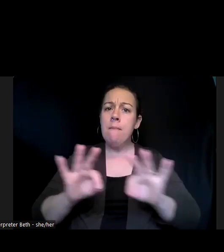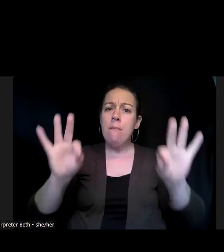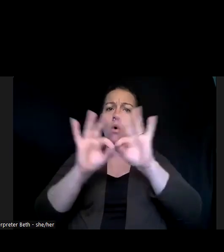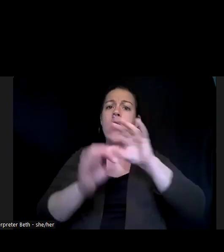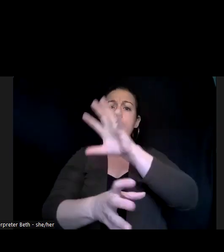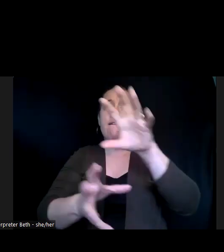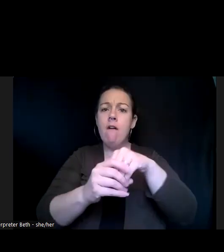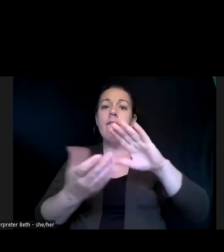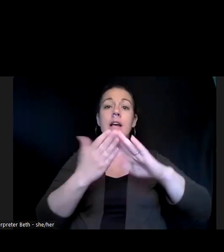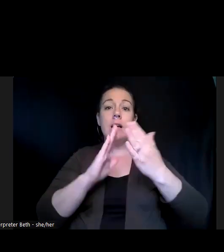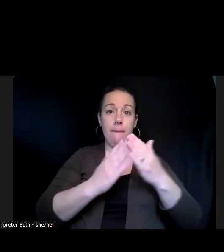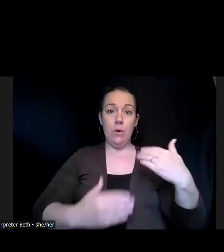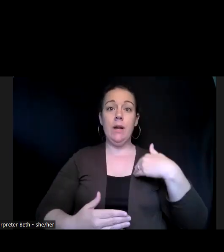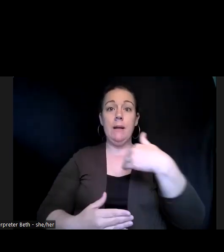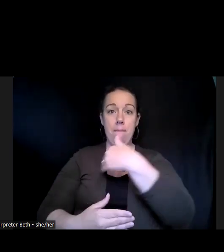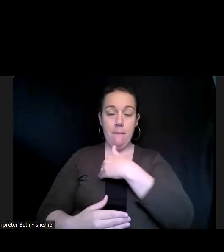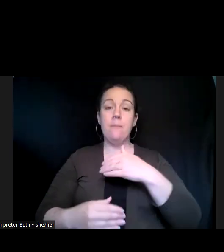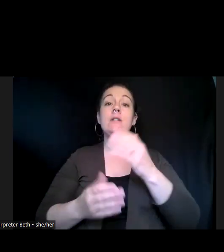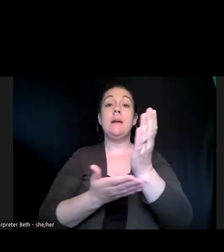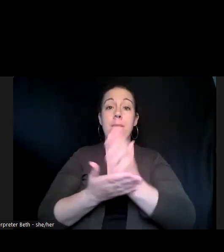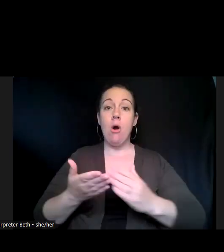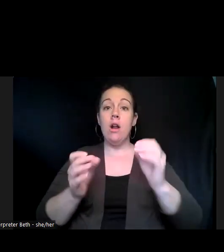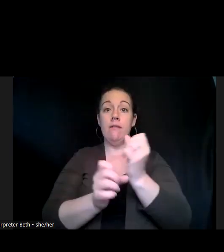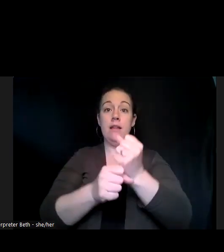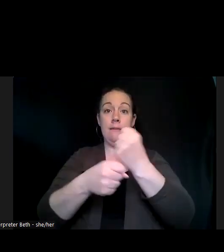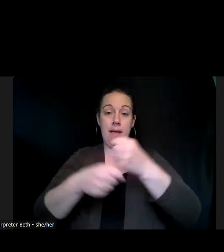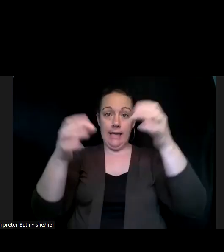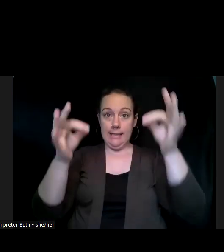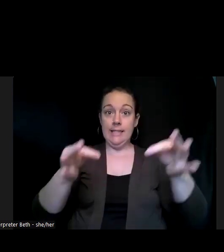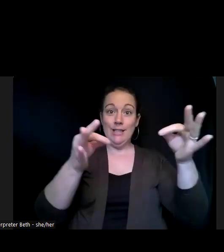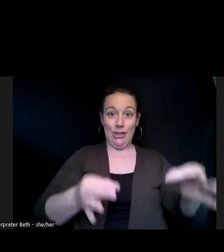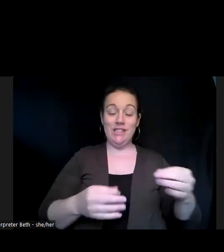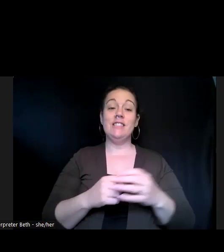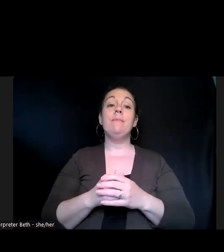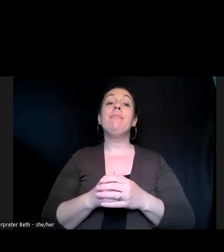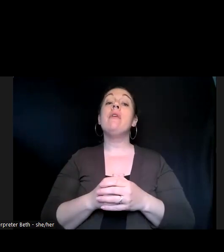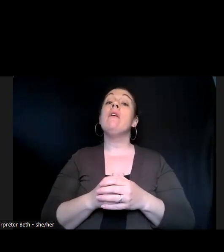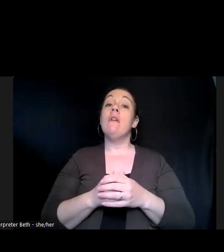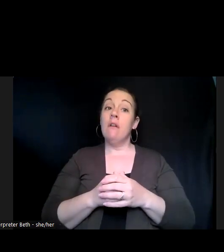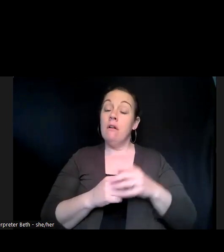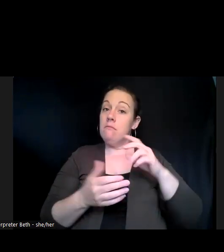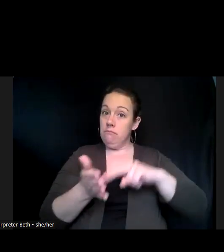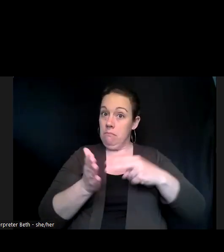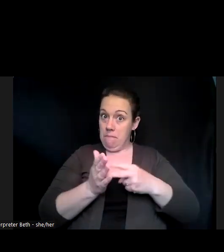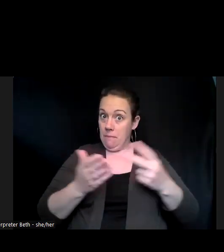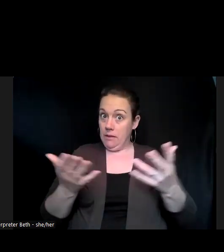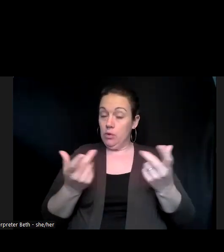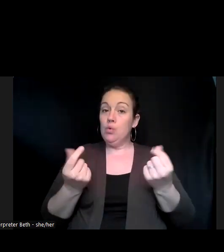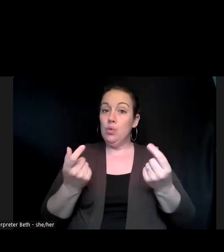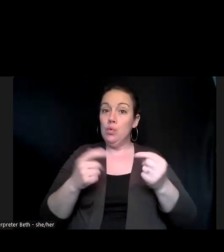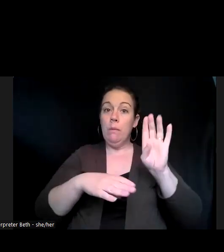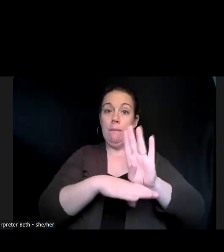the decision-making processes. Of course, for some districts and community members, this meant doing business in a whole new